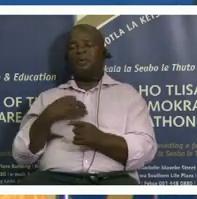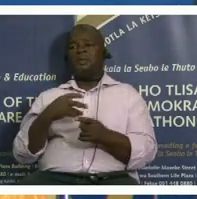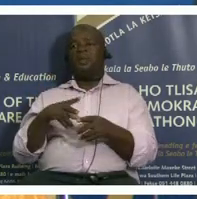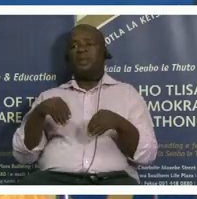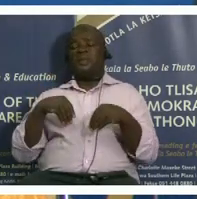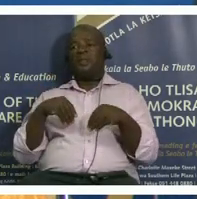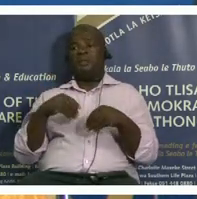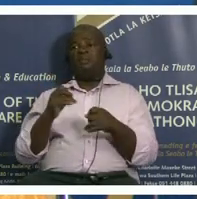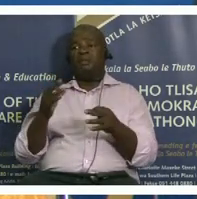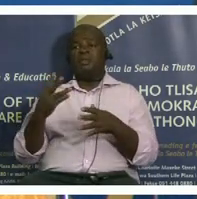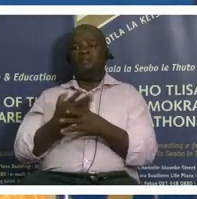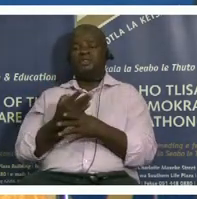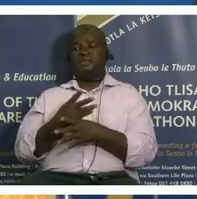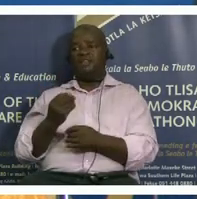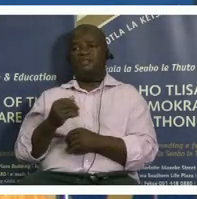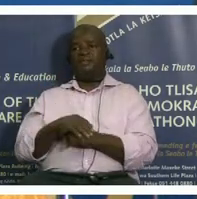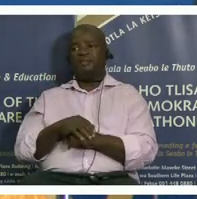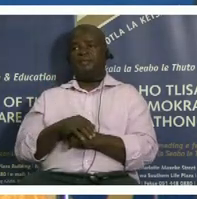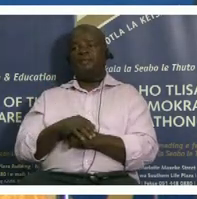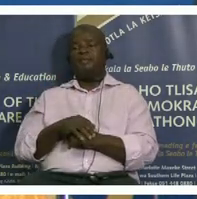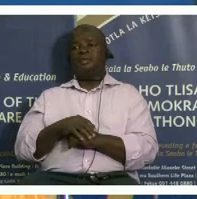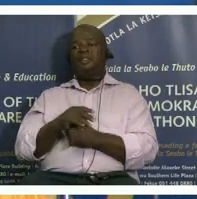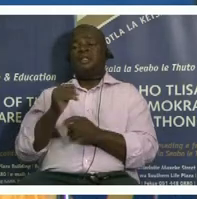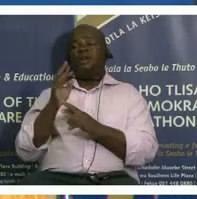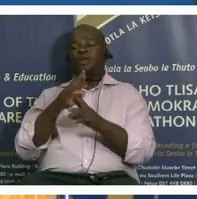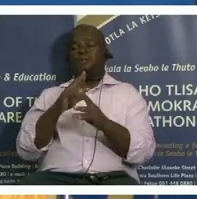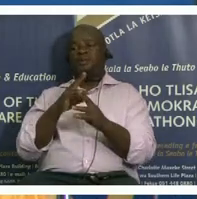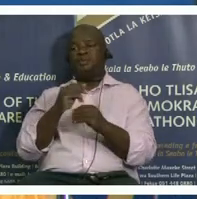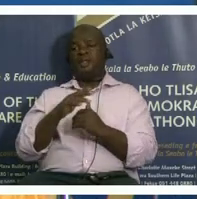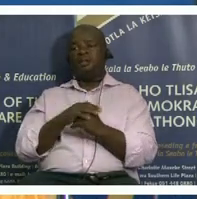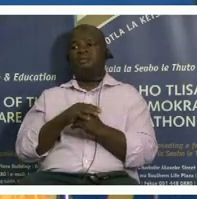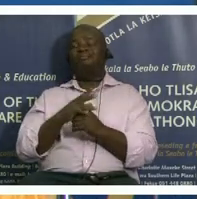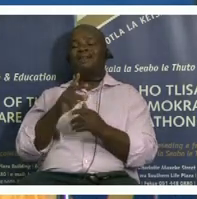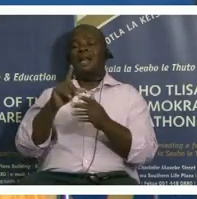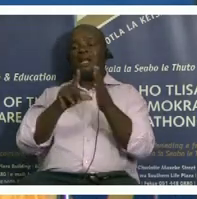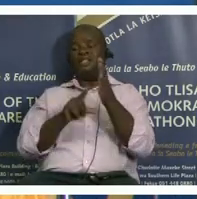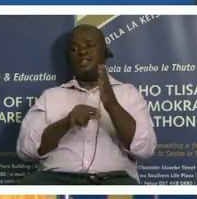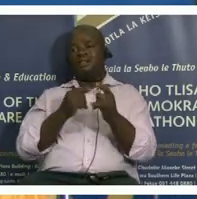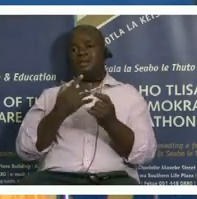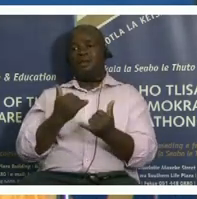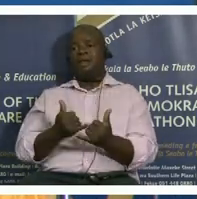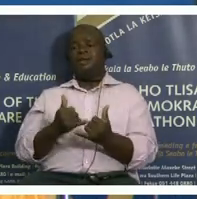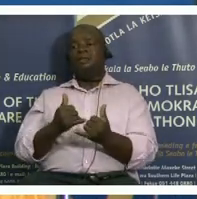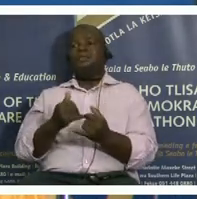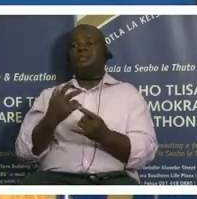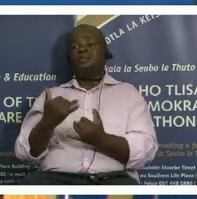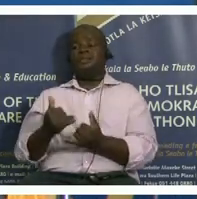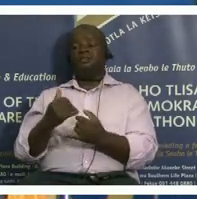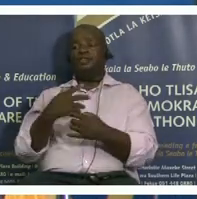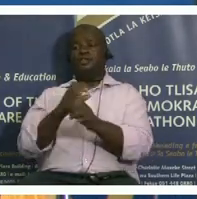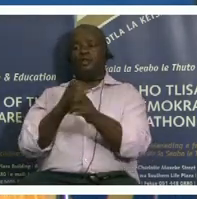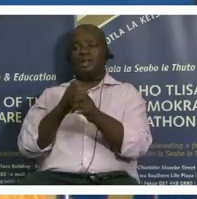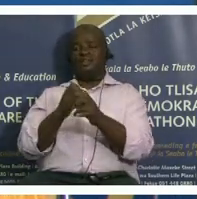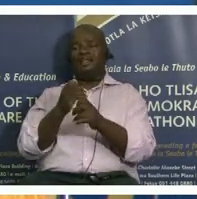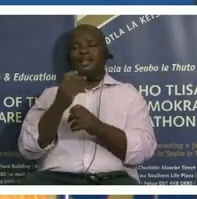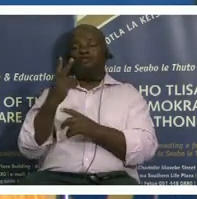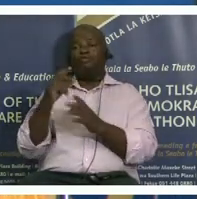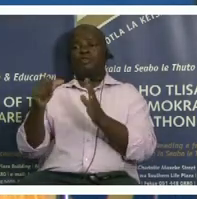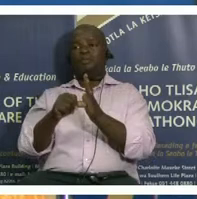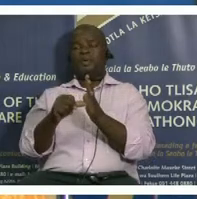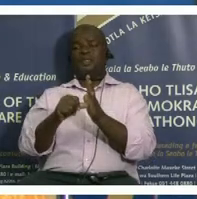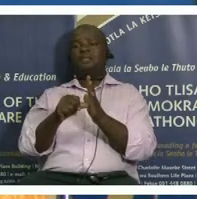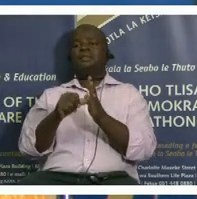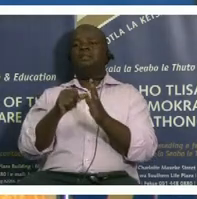Zone. Honorable Speaker, the legislature is currently considering two key pieces